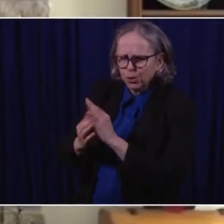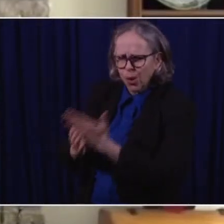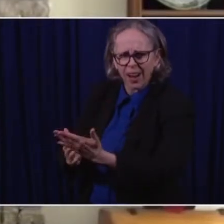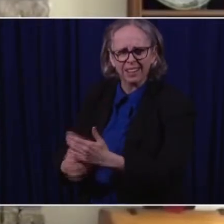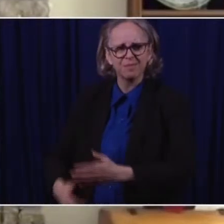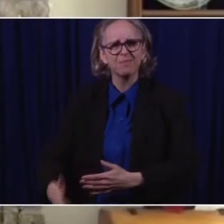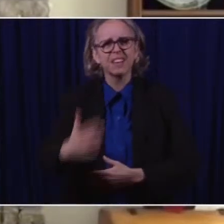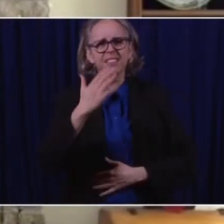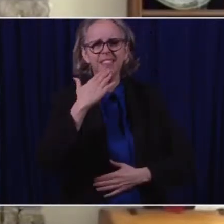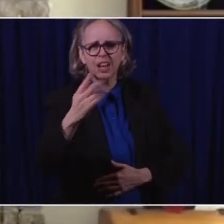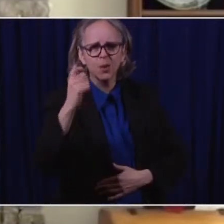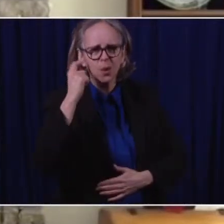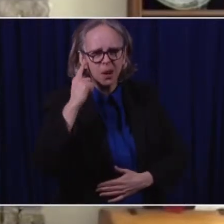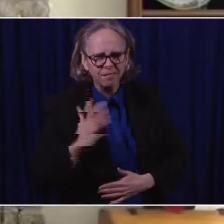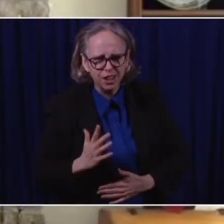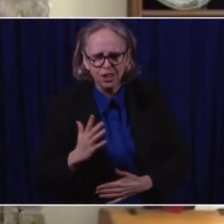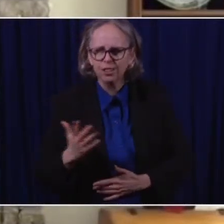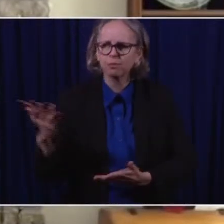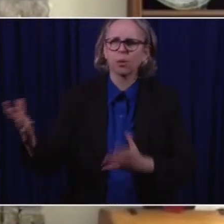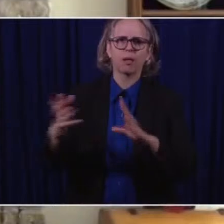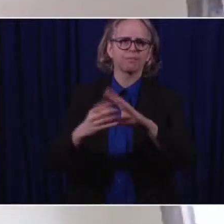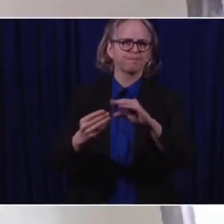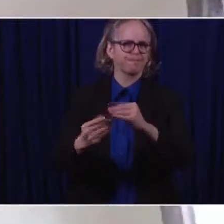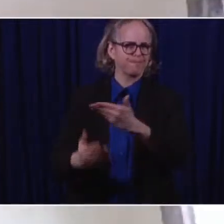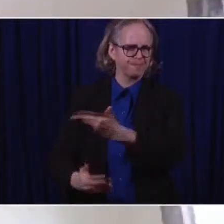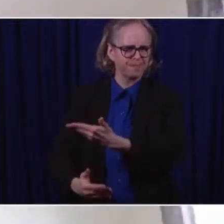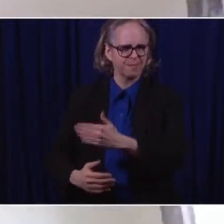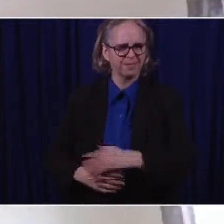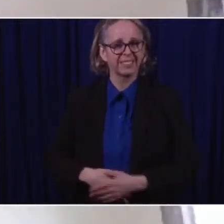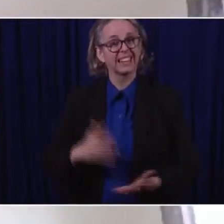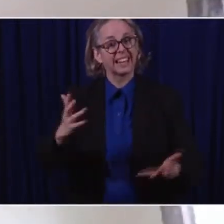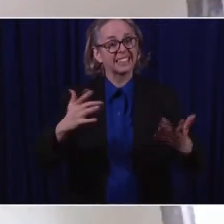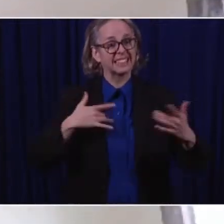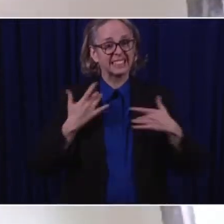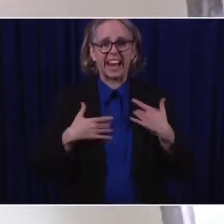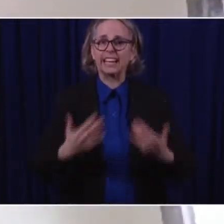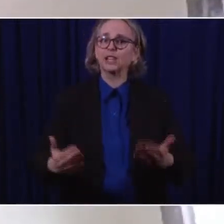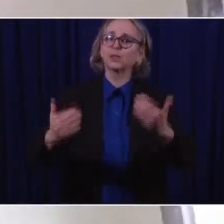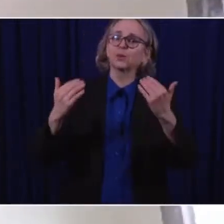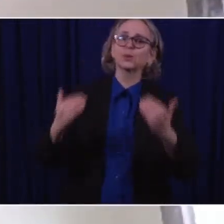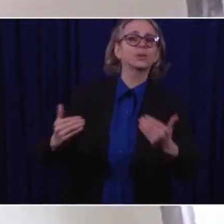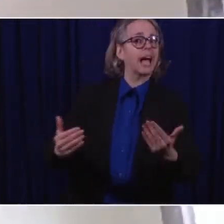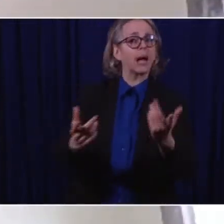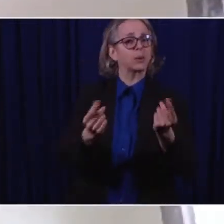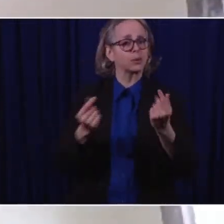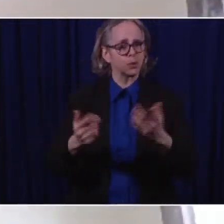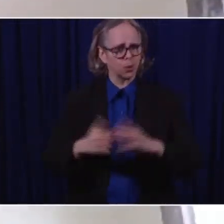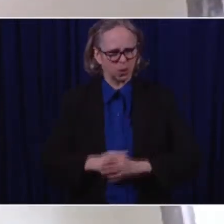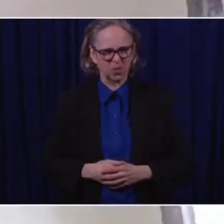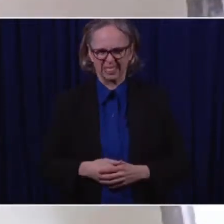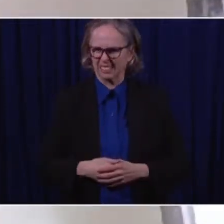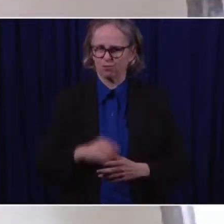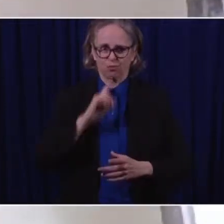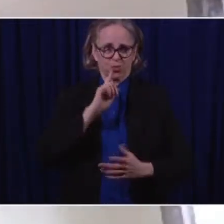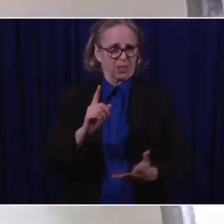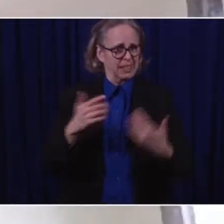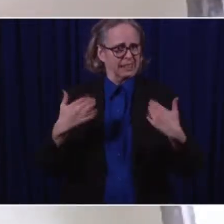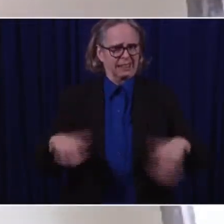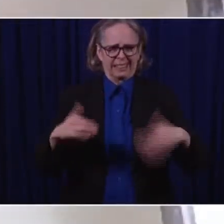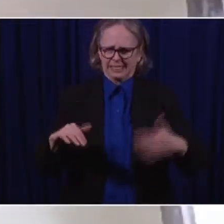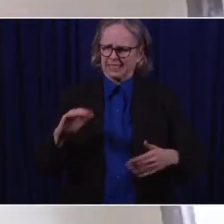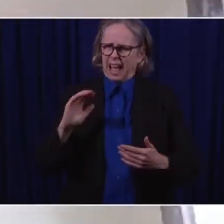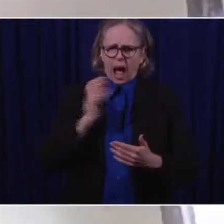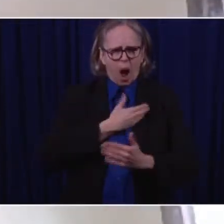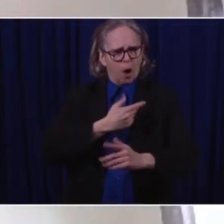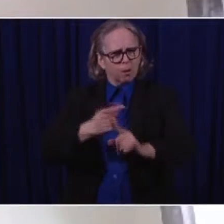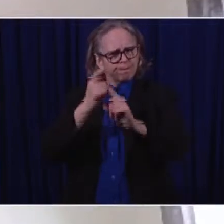on site today at one of our affordable senior housing locations. This is part of our Regional Rapid Response Assistance Program, or what we